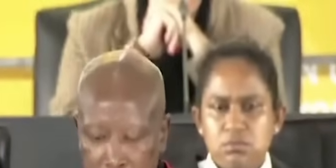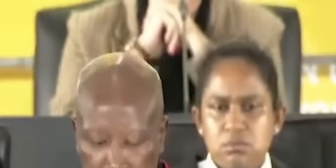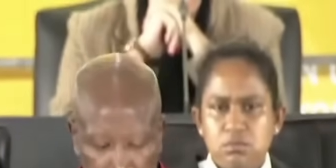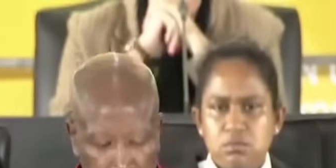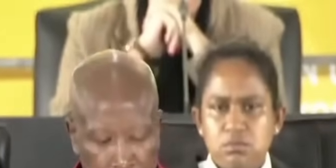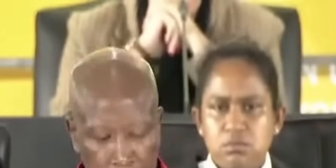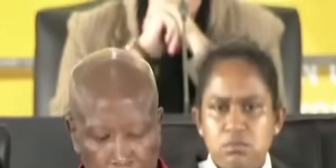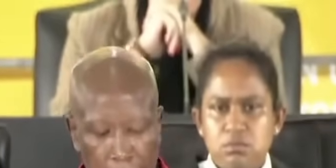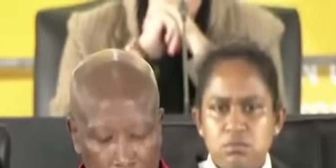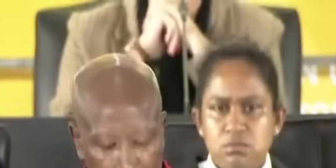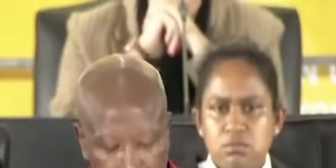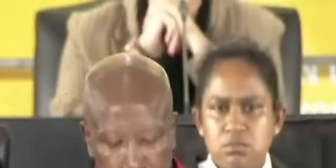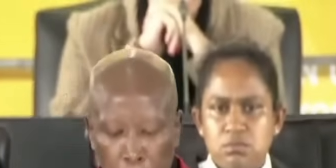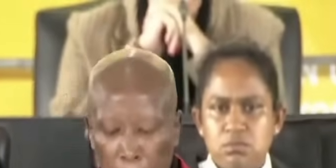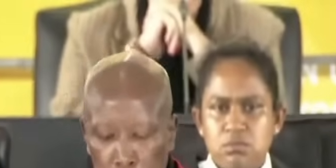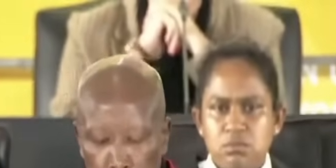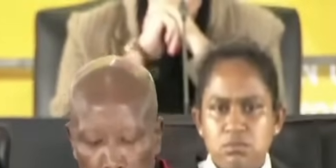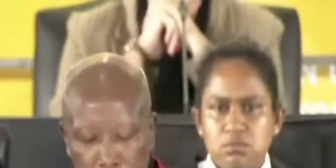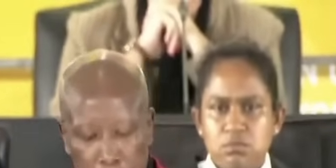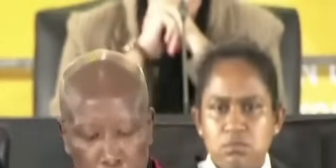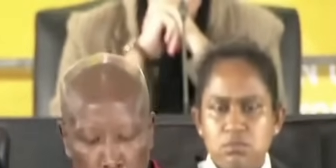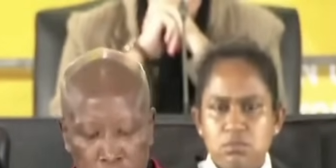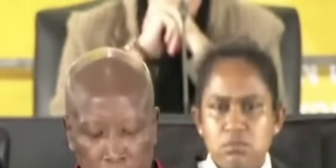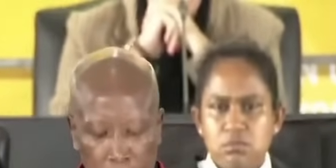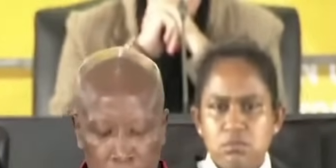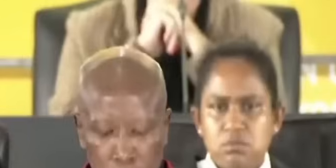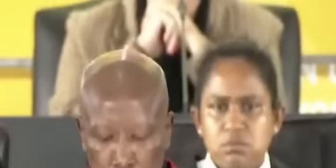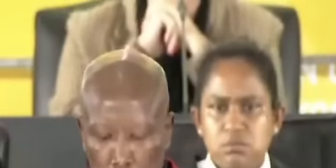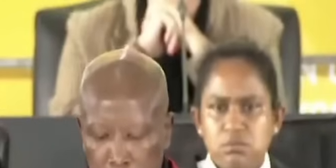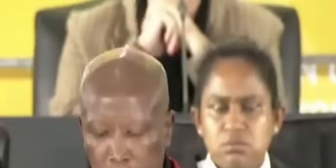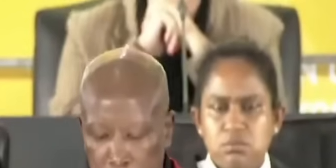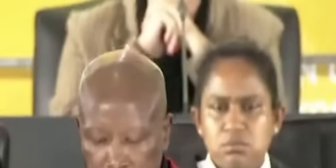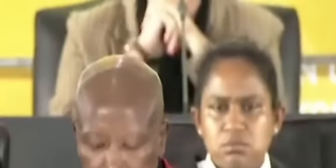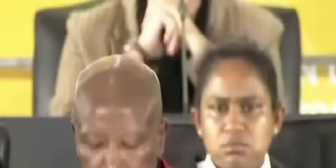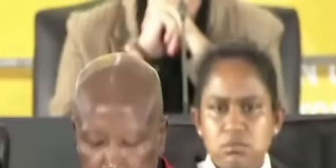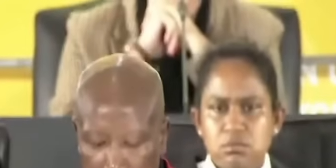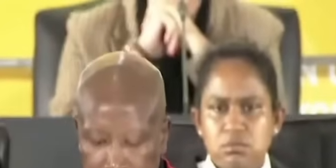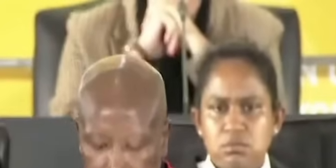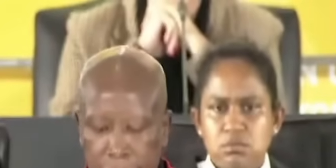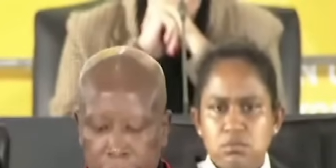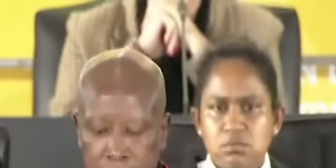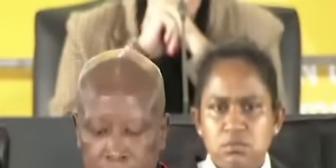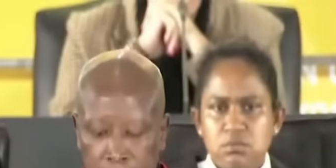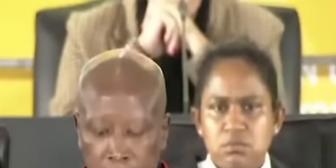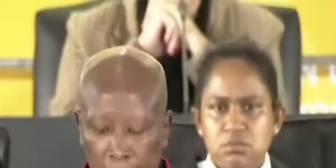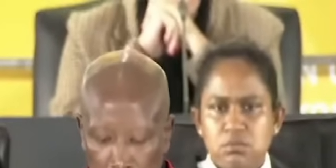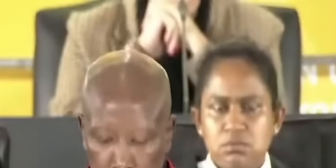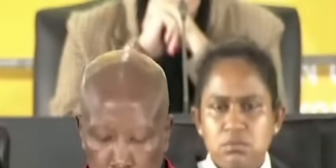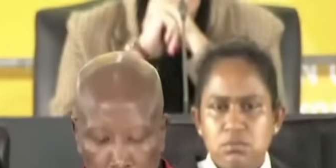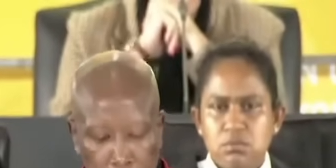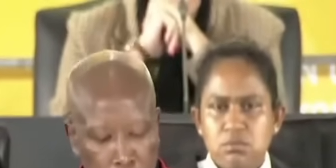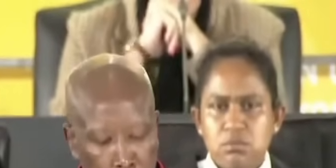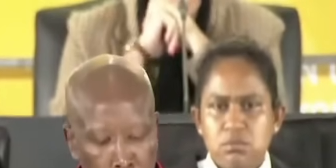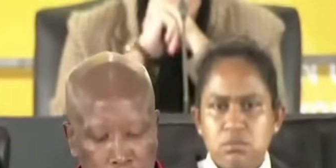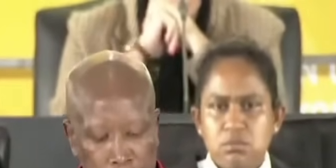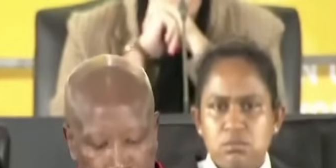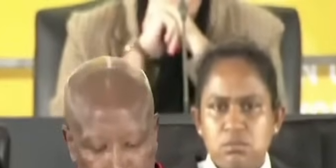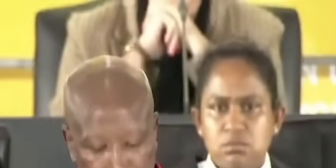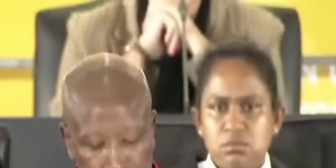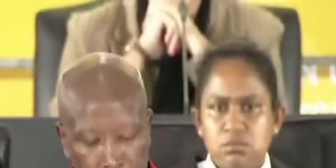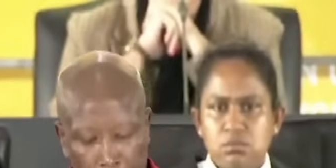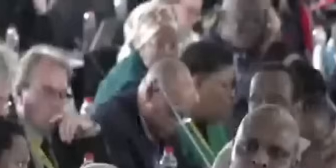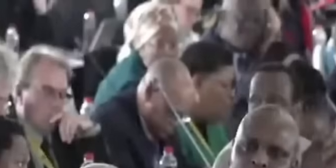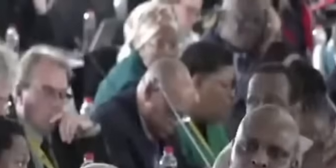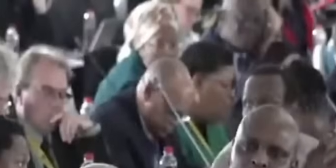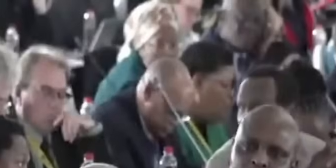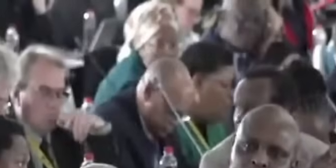Mafikeng, Madibeng, and others do not have water, do not have dignified sanitation, and do not have roads,